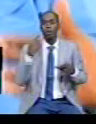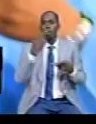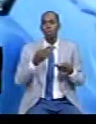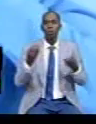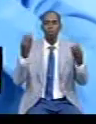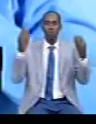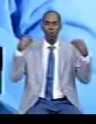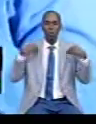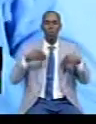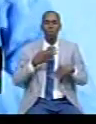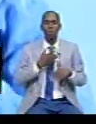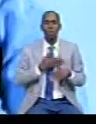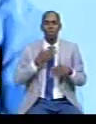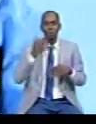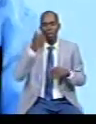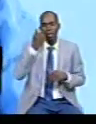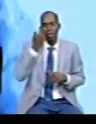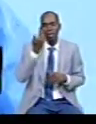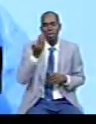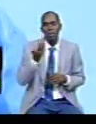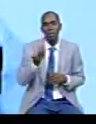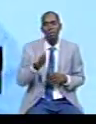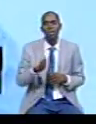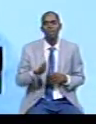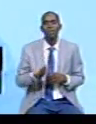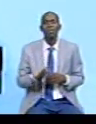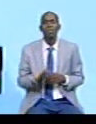place, who wore my